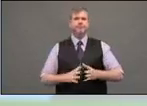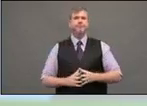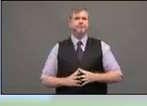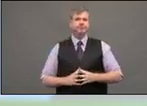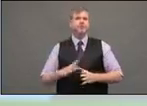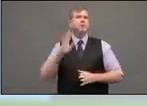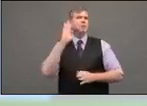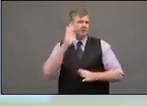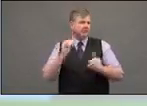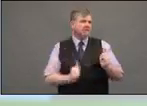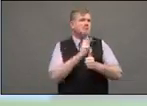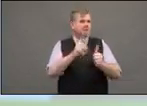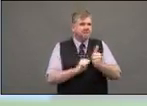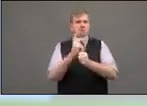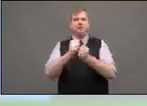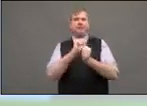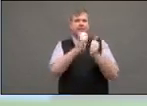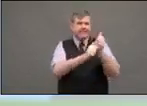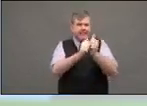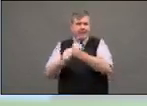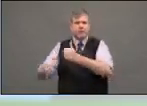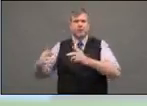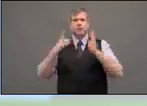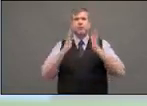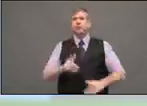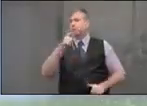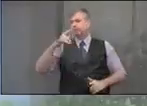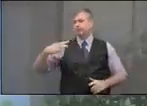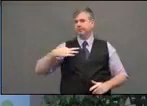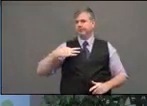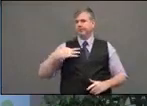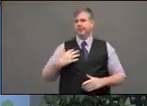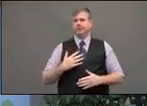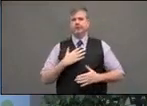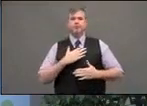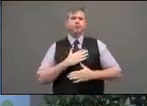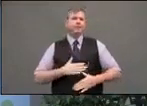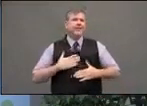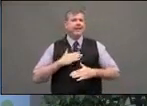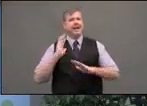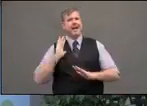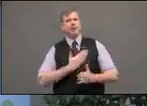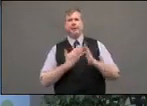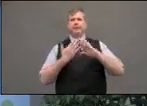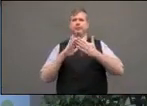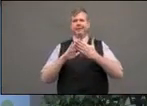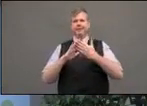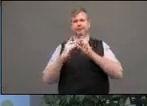teeing people up to participate in this effort. So we really appreciate our community's response to that. Mm-hmm.